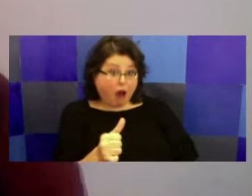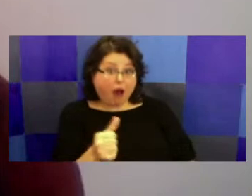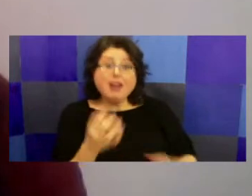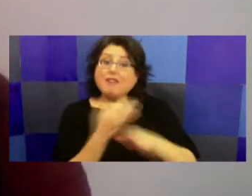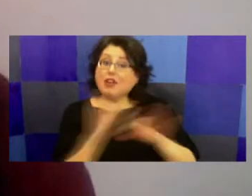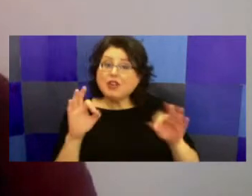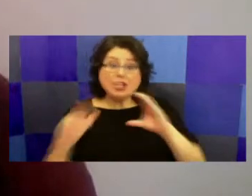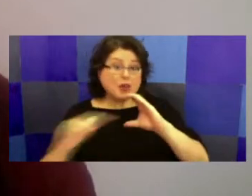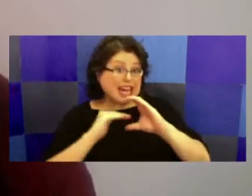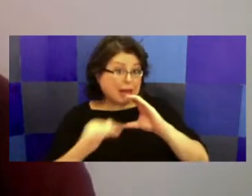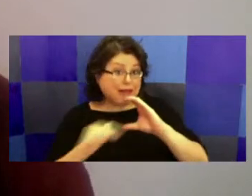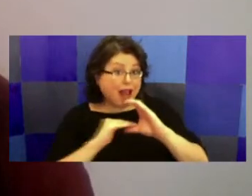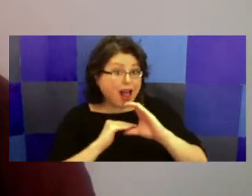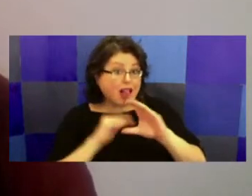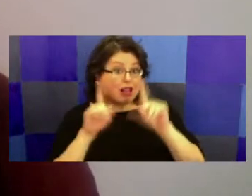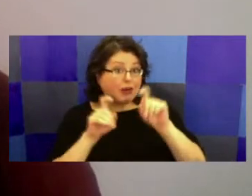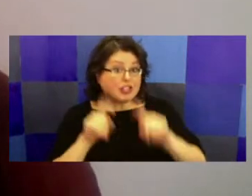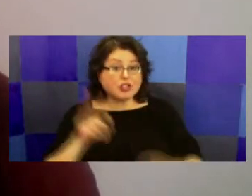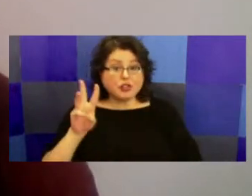email them to